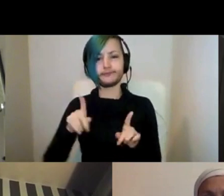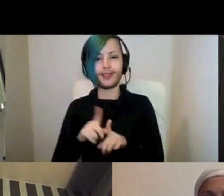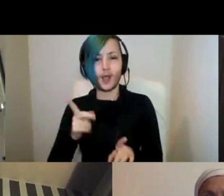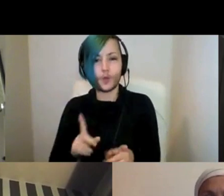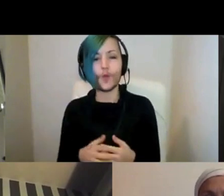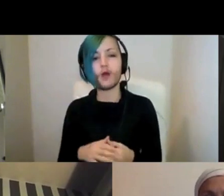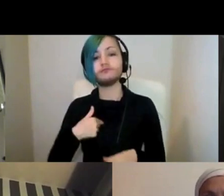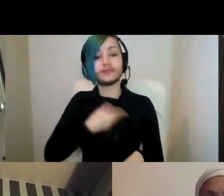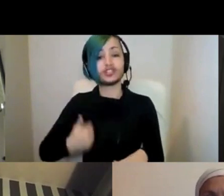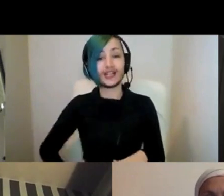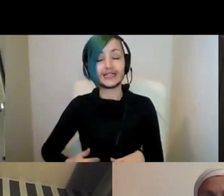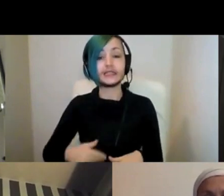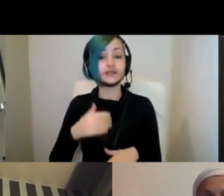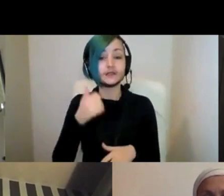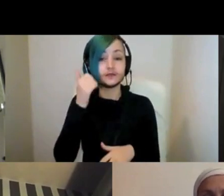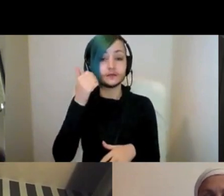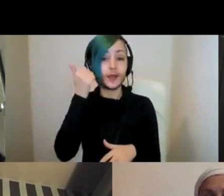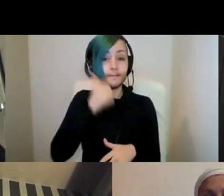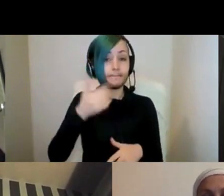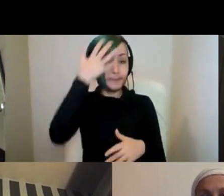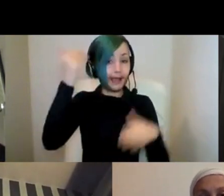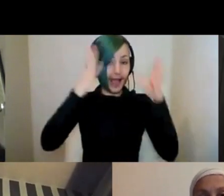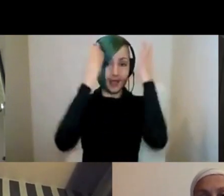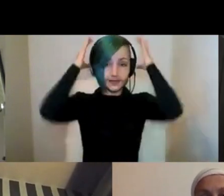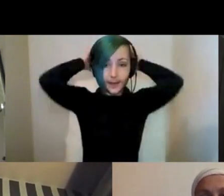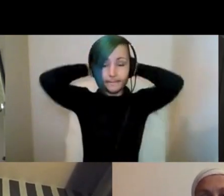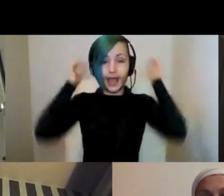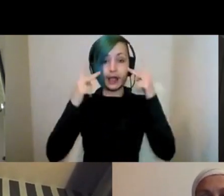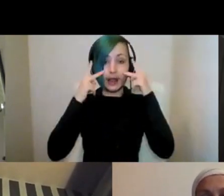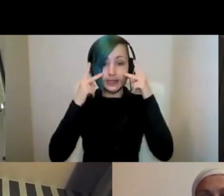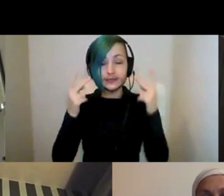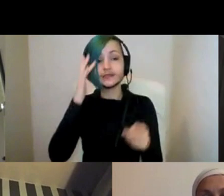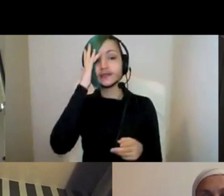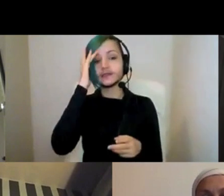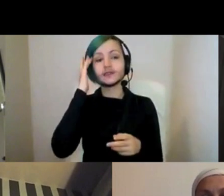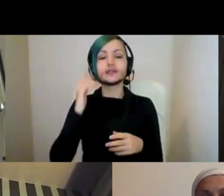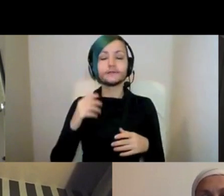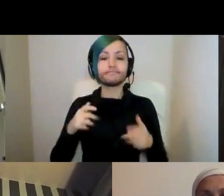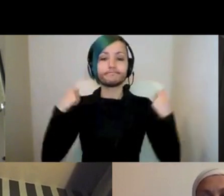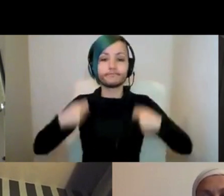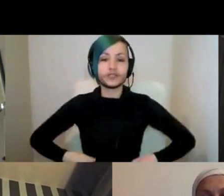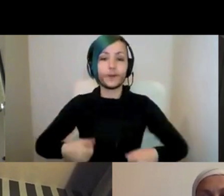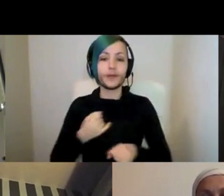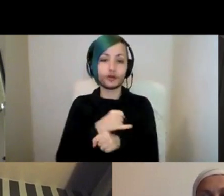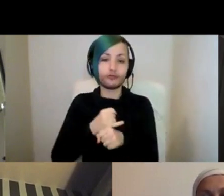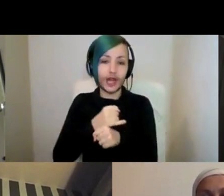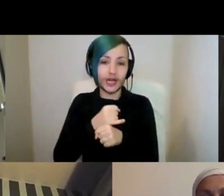I'm wearing glasses and I have a gray jumper on